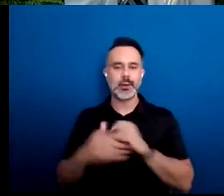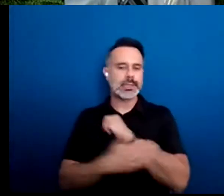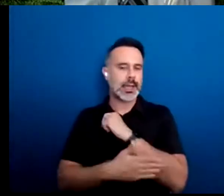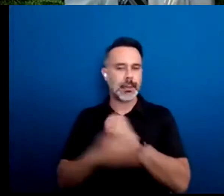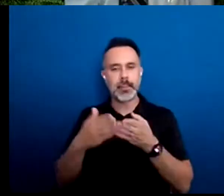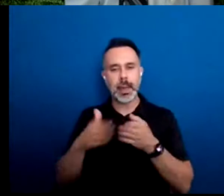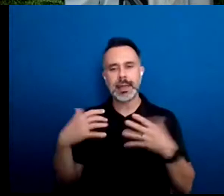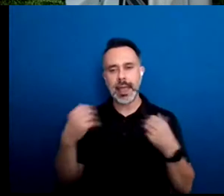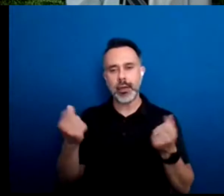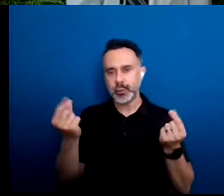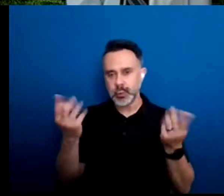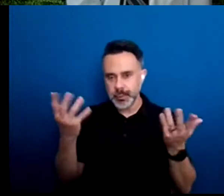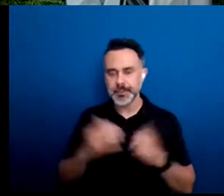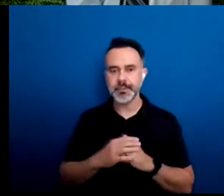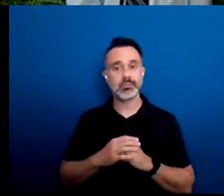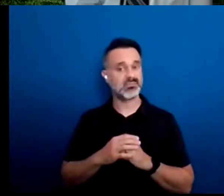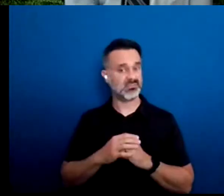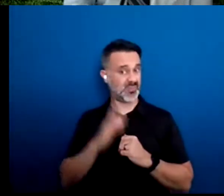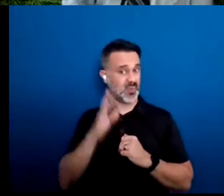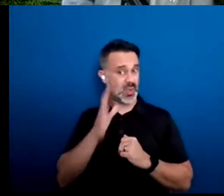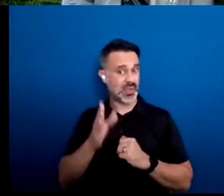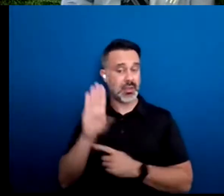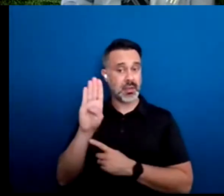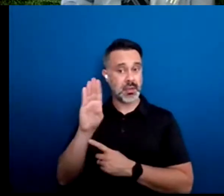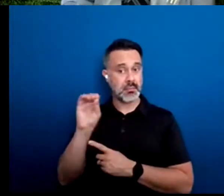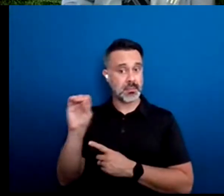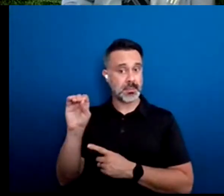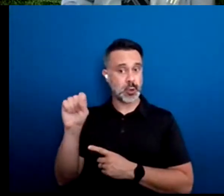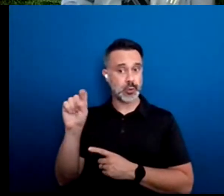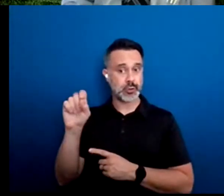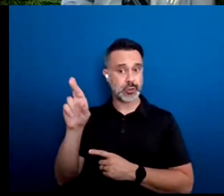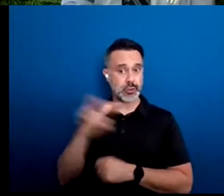So do we expect booster shots to become required?